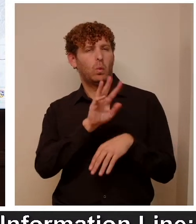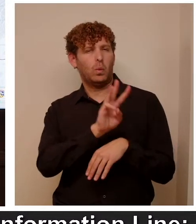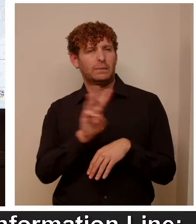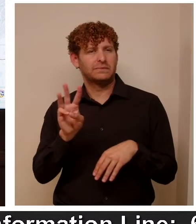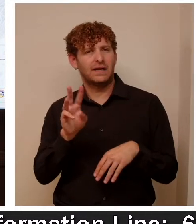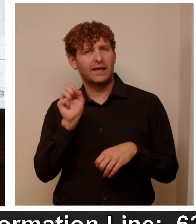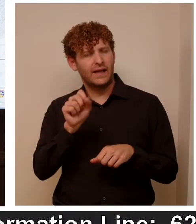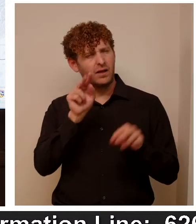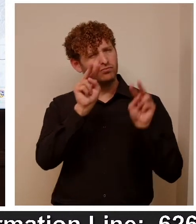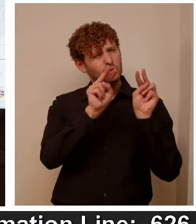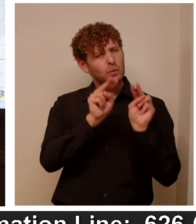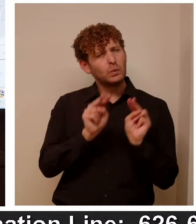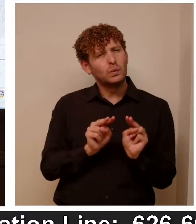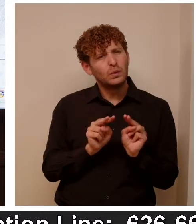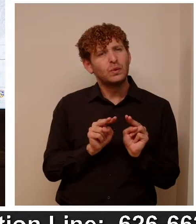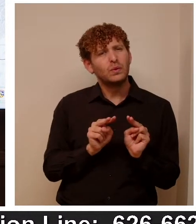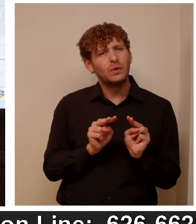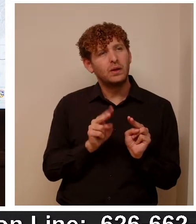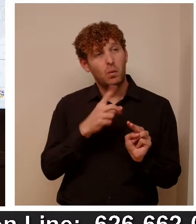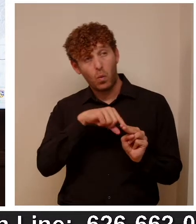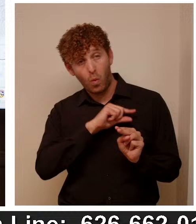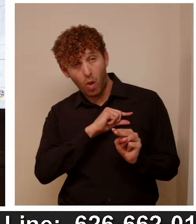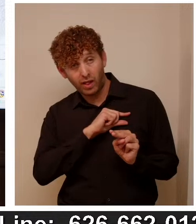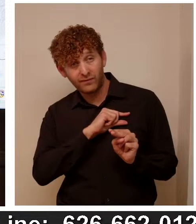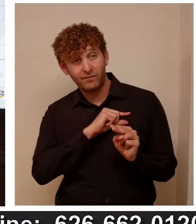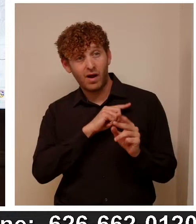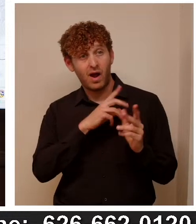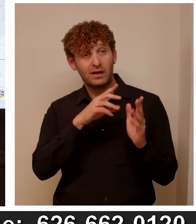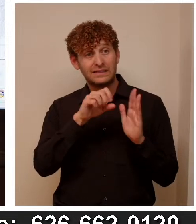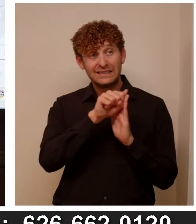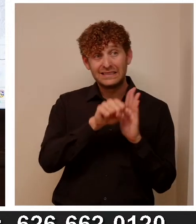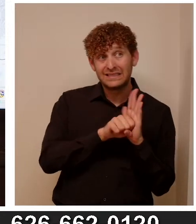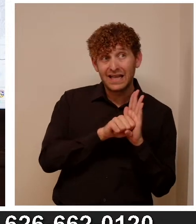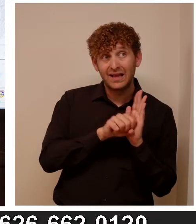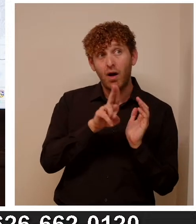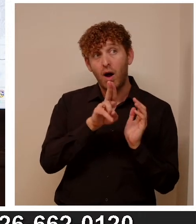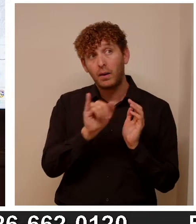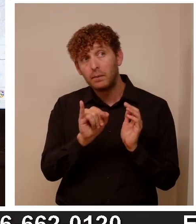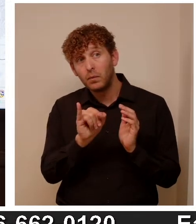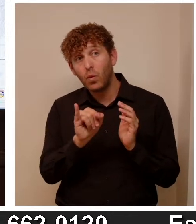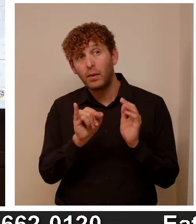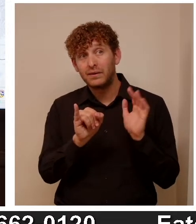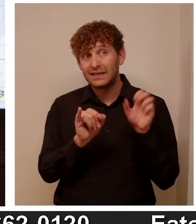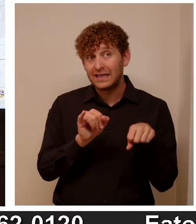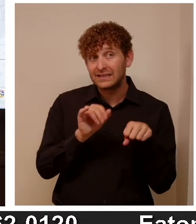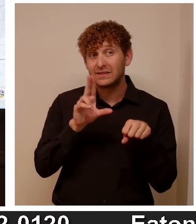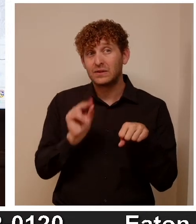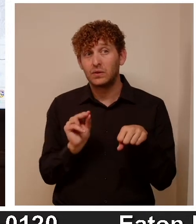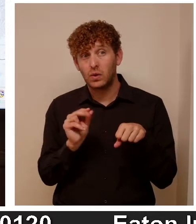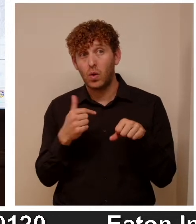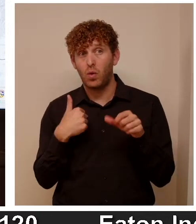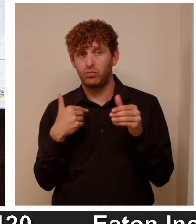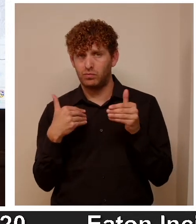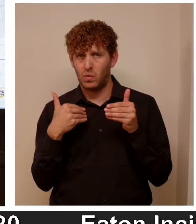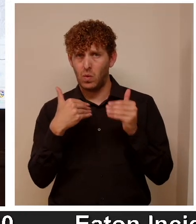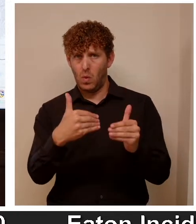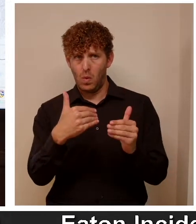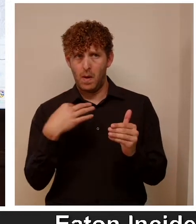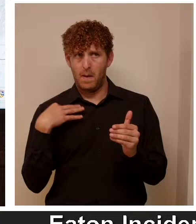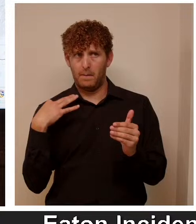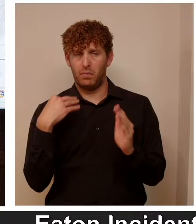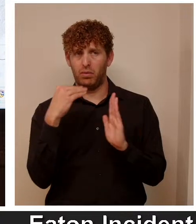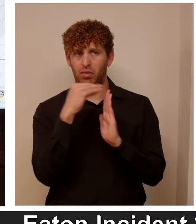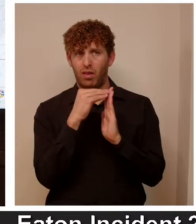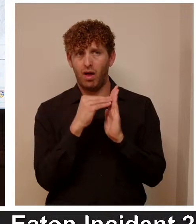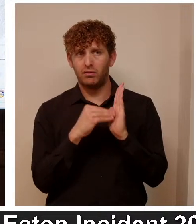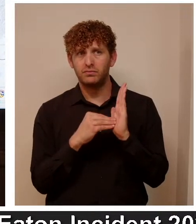what makes people eligible for these benefits. The claims for disaster unemployment